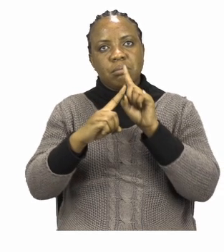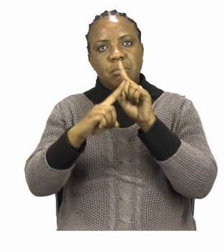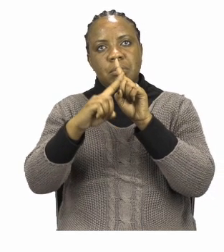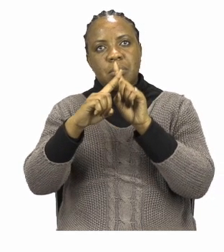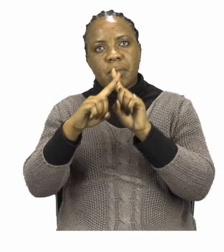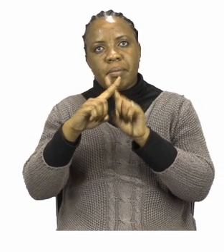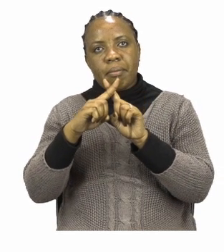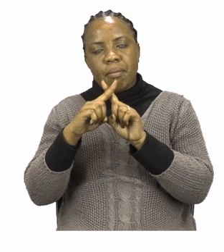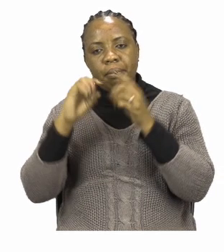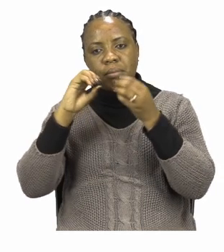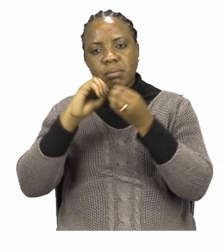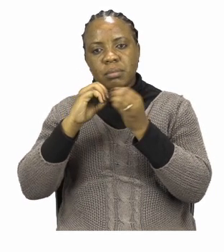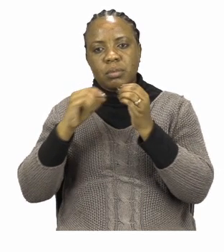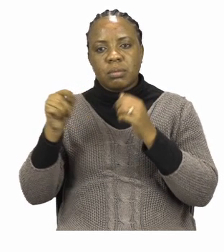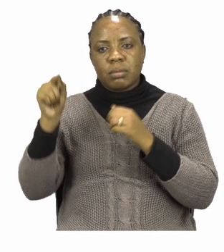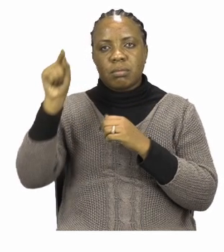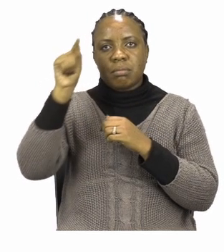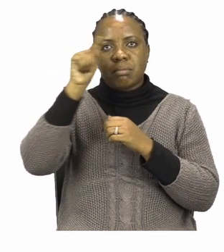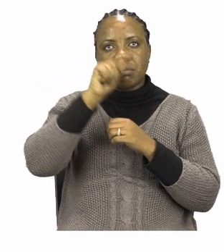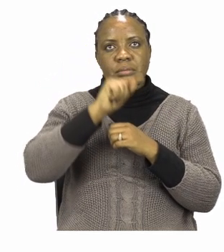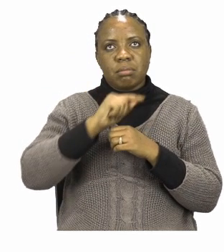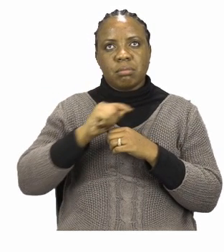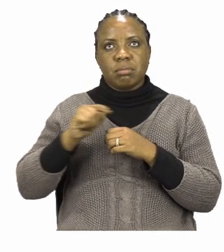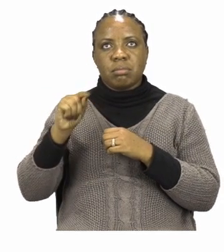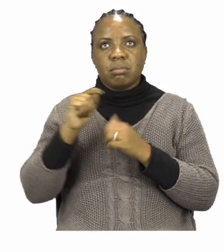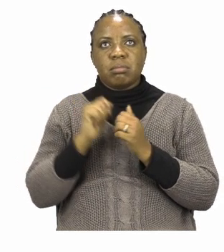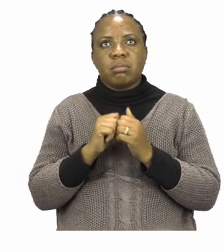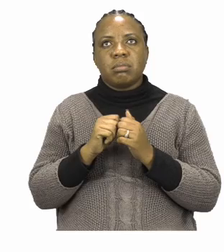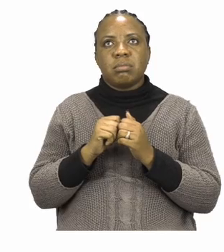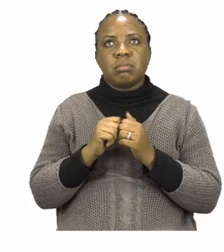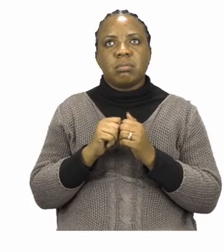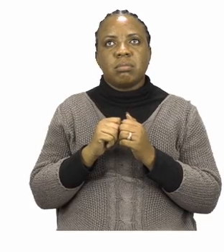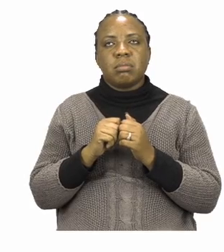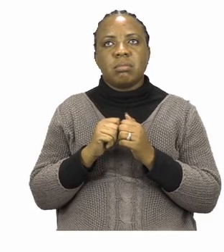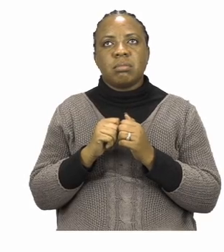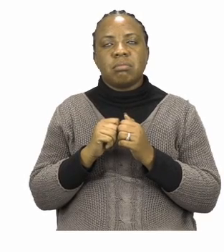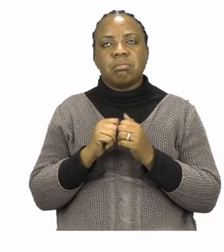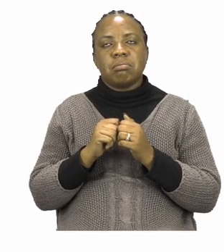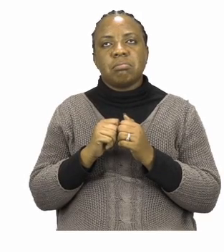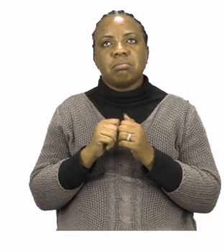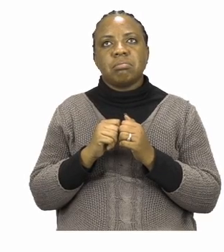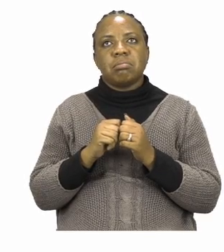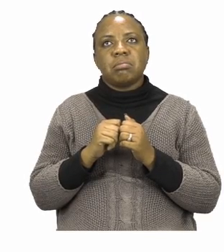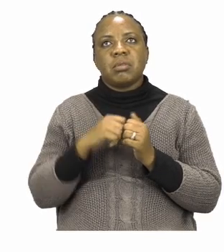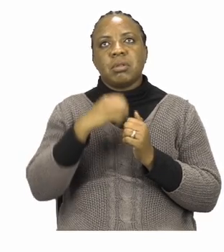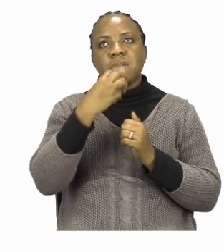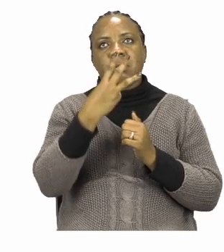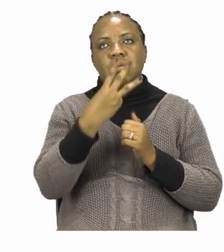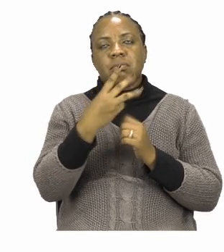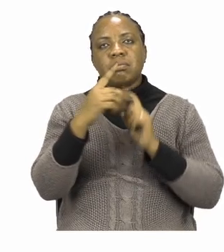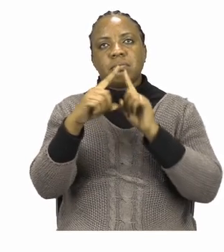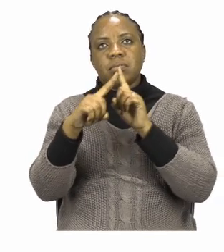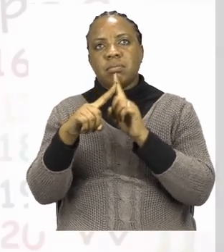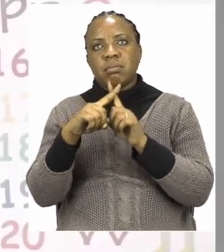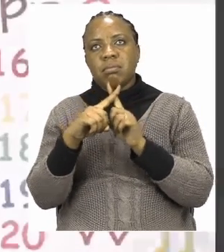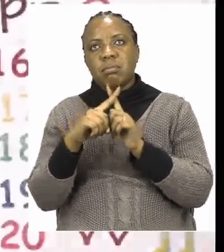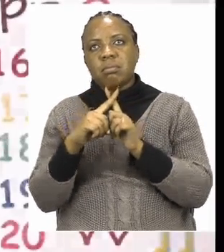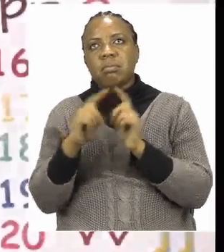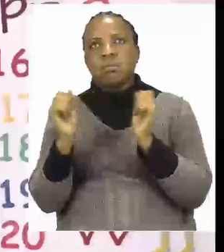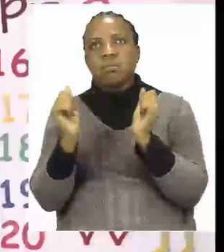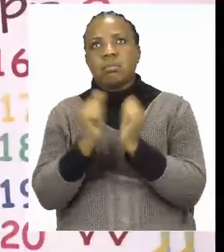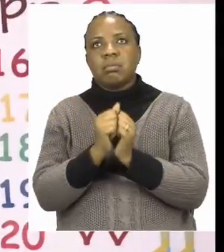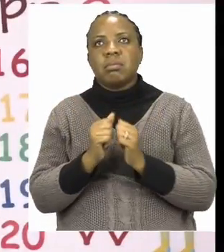it. We're going to do number 3 together, which is the 3 times table. So let's take a look at the